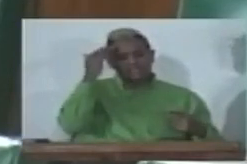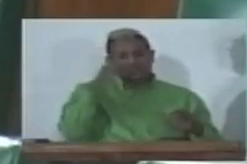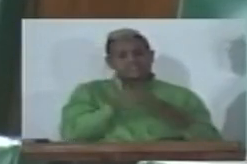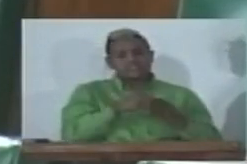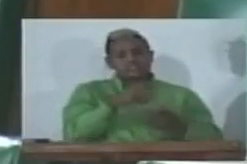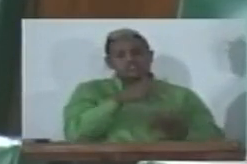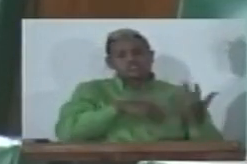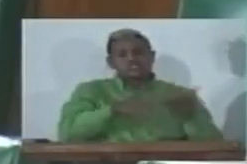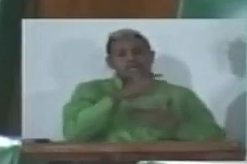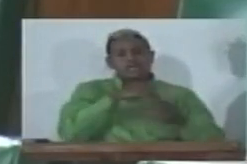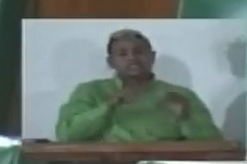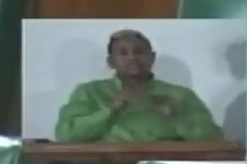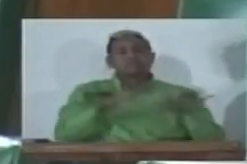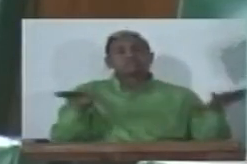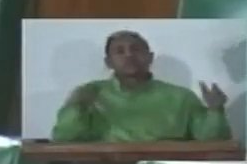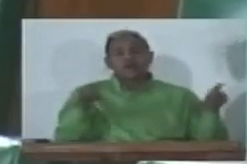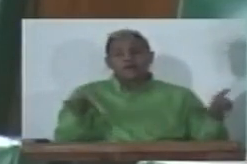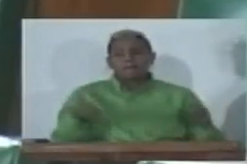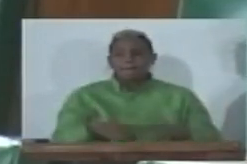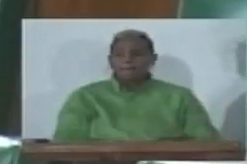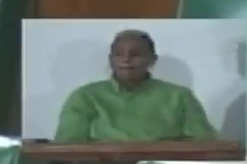society,